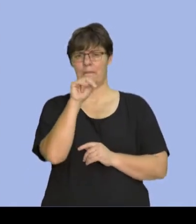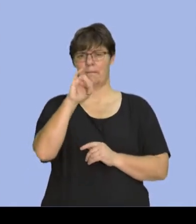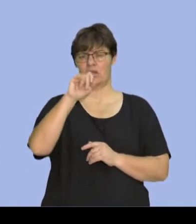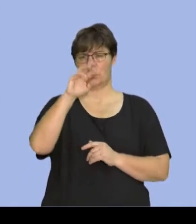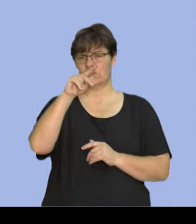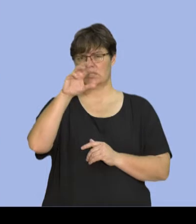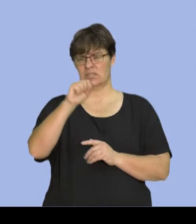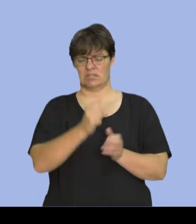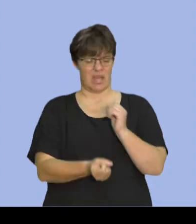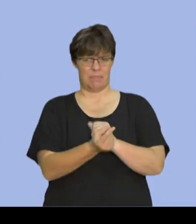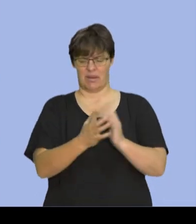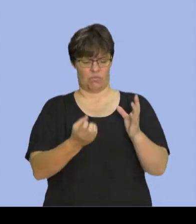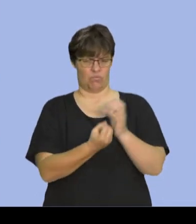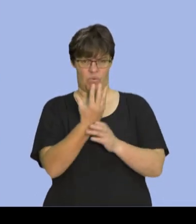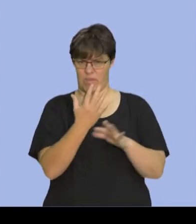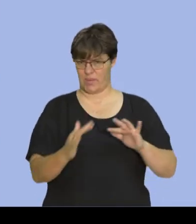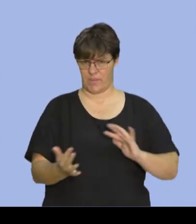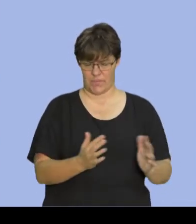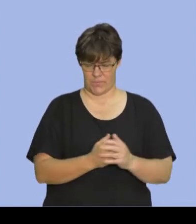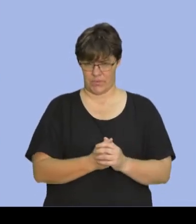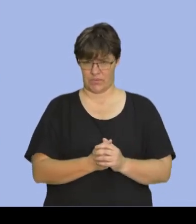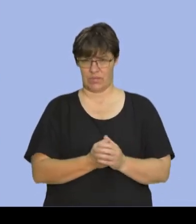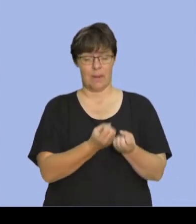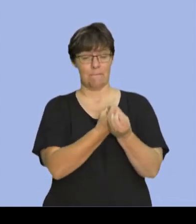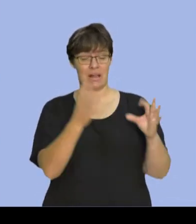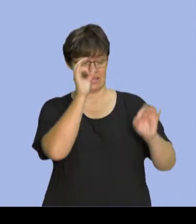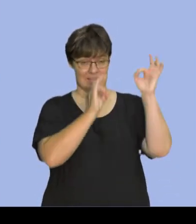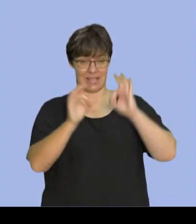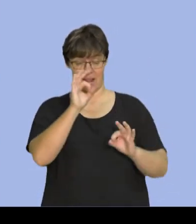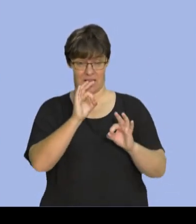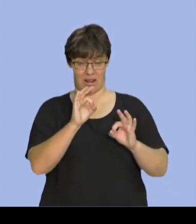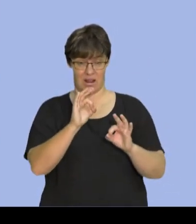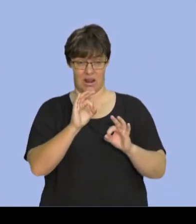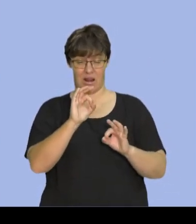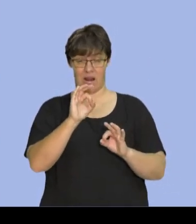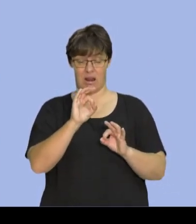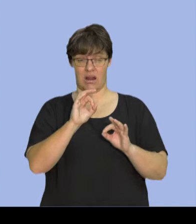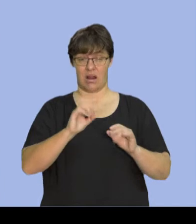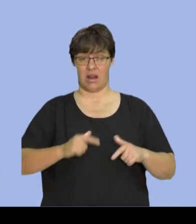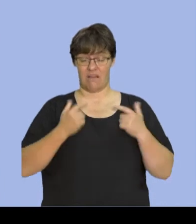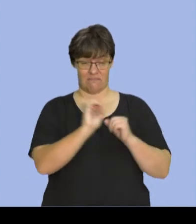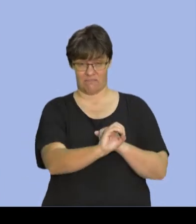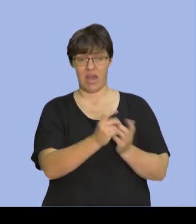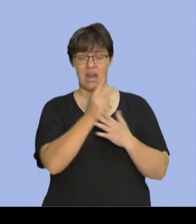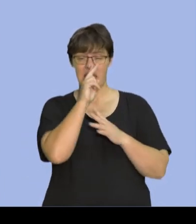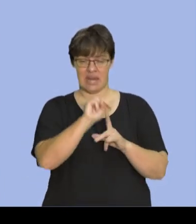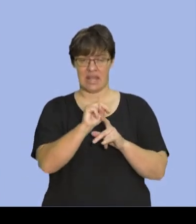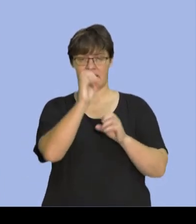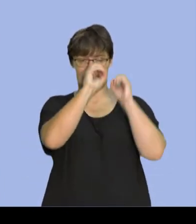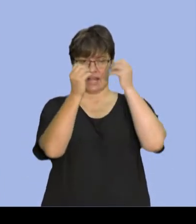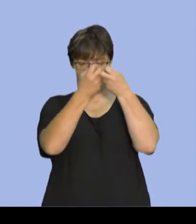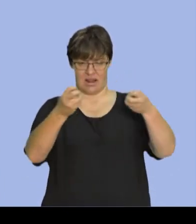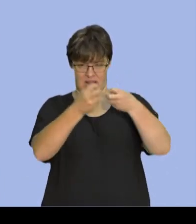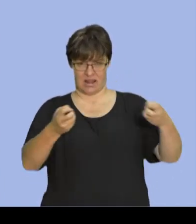mitosis happens in growth. So we know that in multicellular organisms, they need cell division to grow, as they